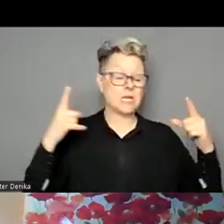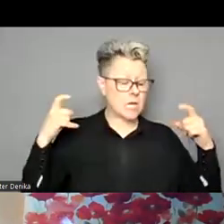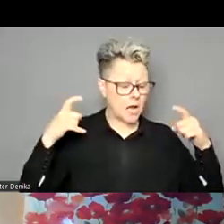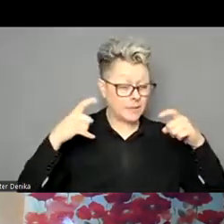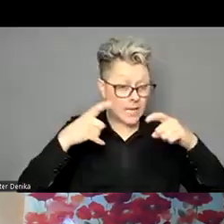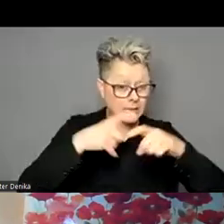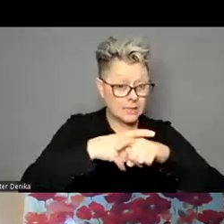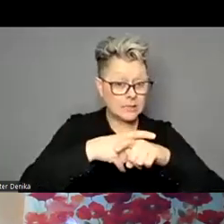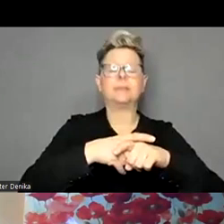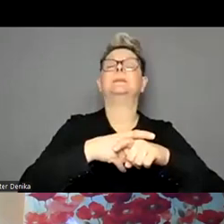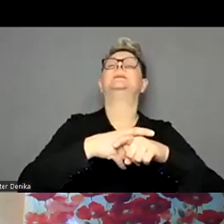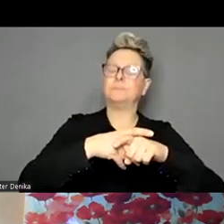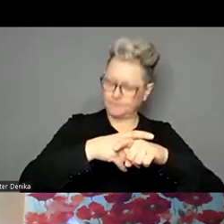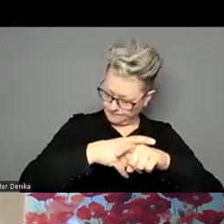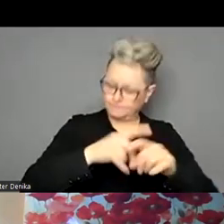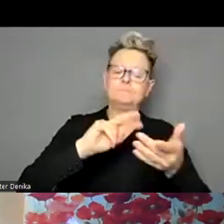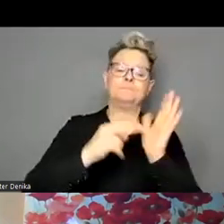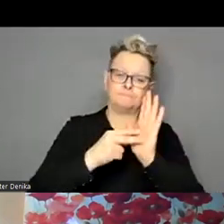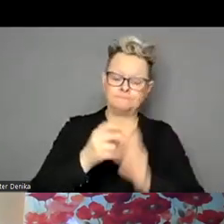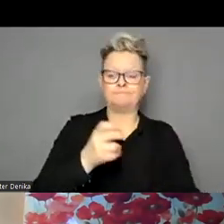power of attorney,